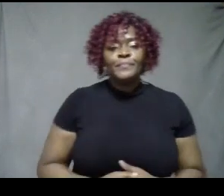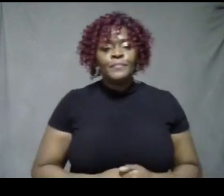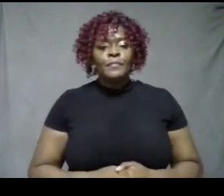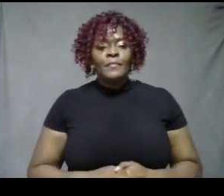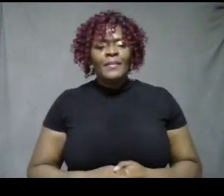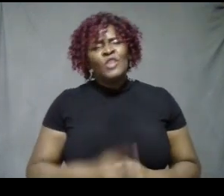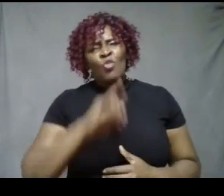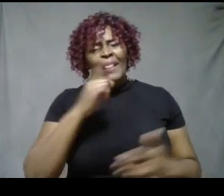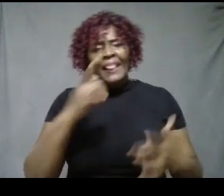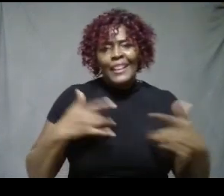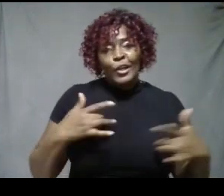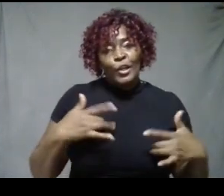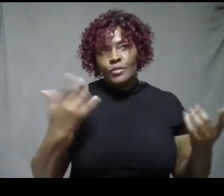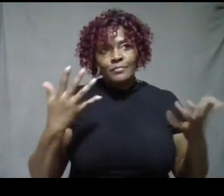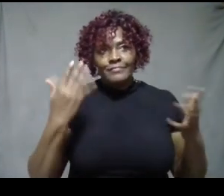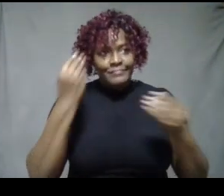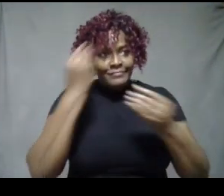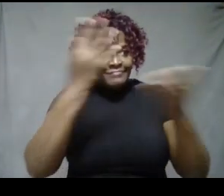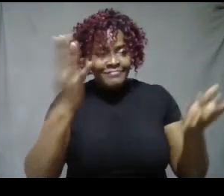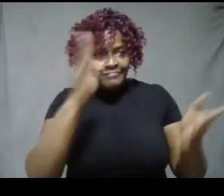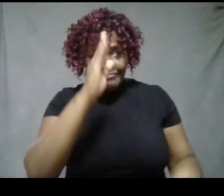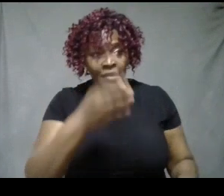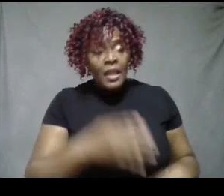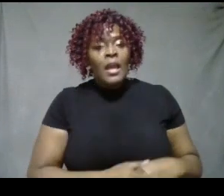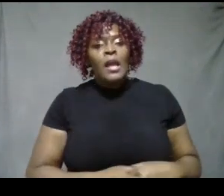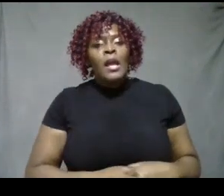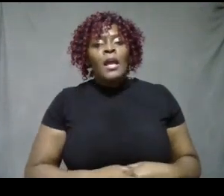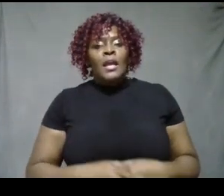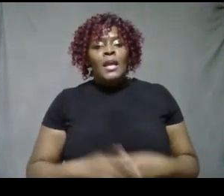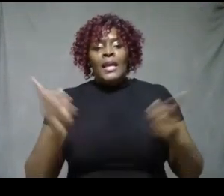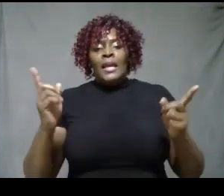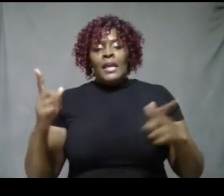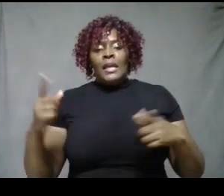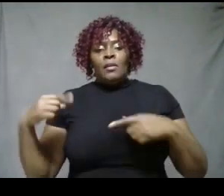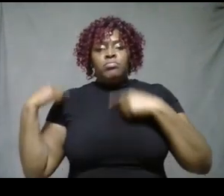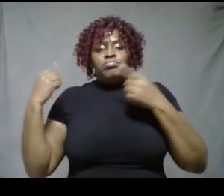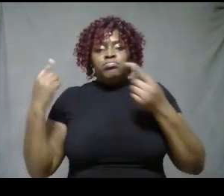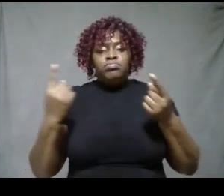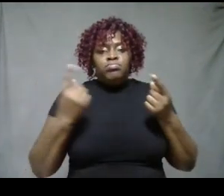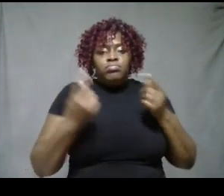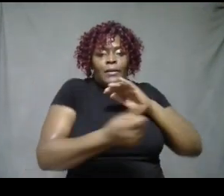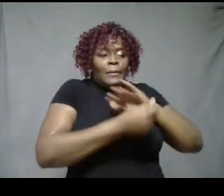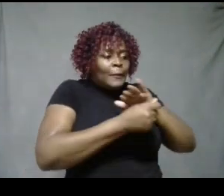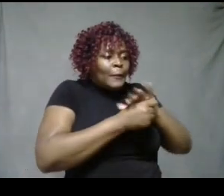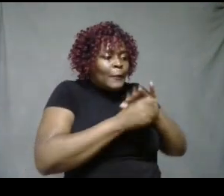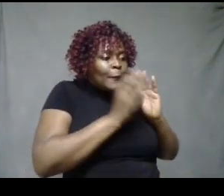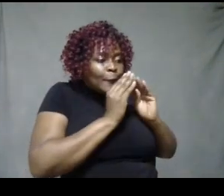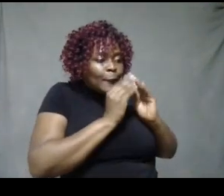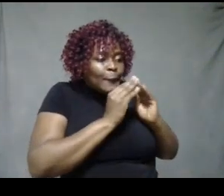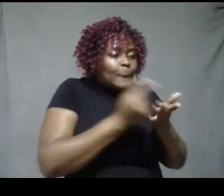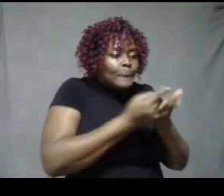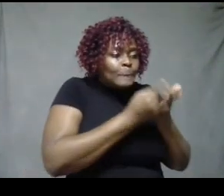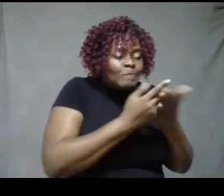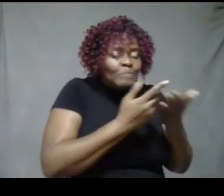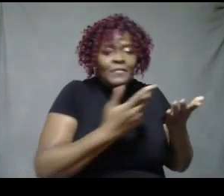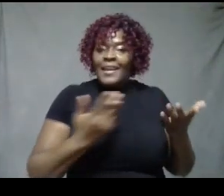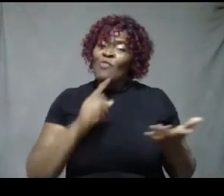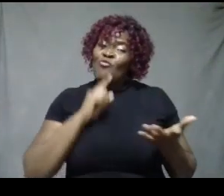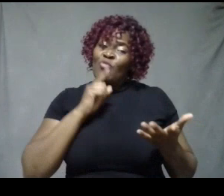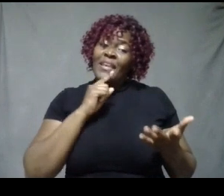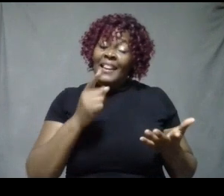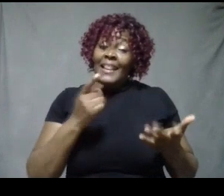it's no secret to some of you, we've shared it, is this has all been behind the closed doors. We haven't seen any. I can't tell you how refreshing it